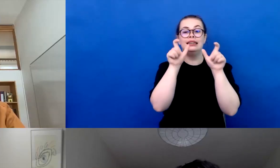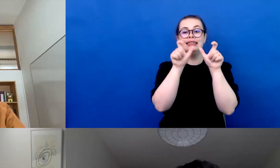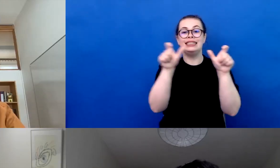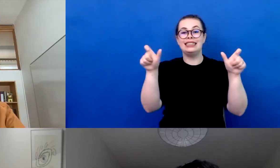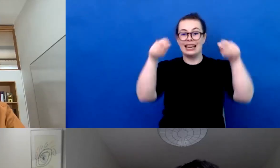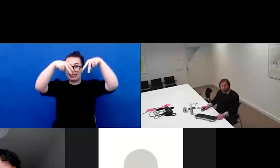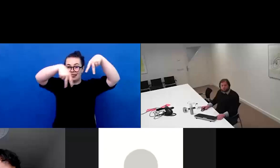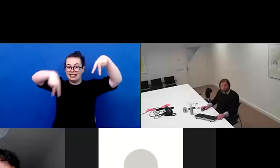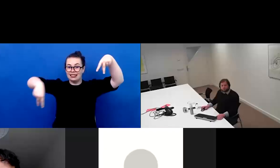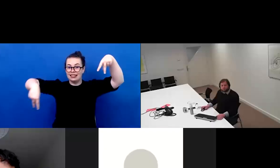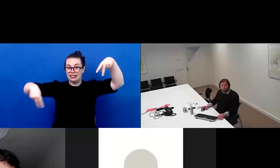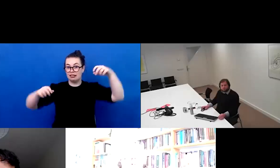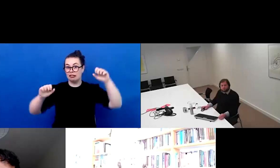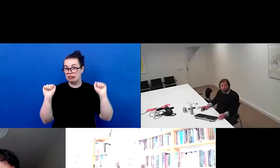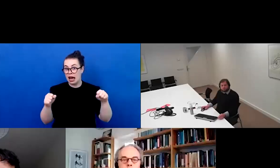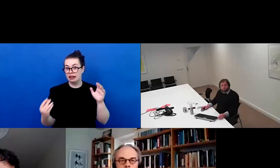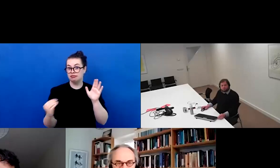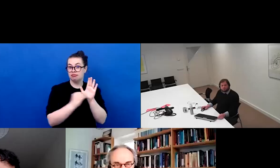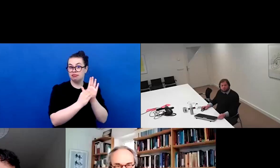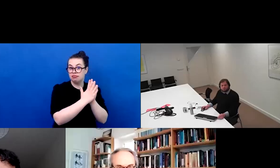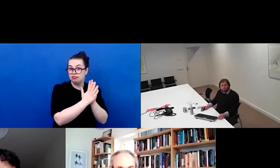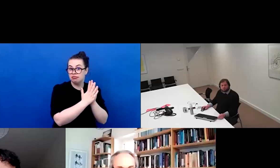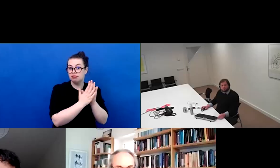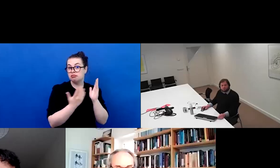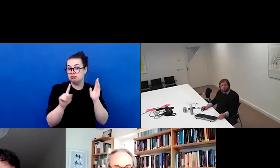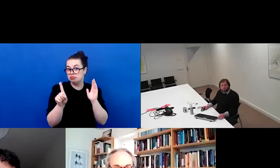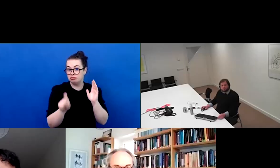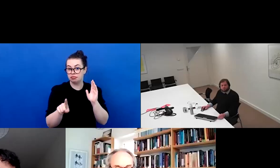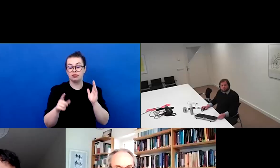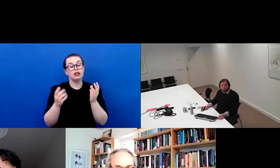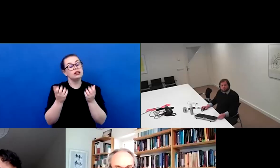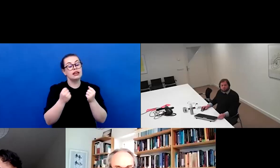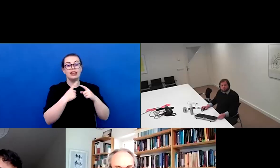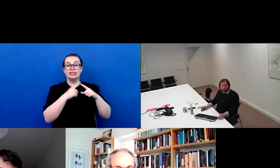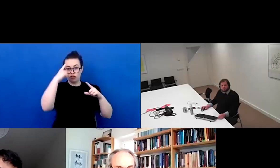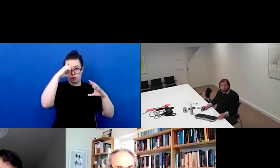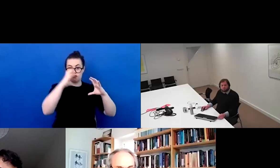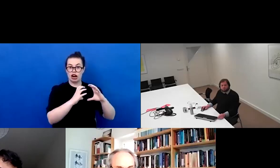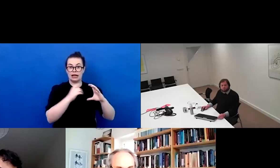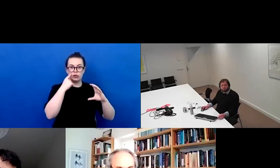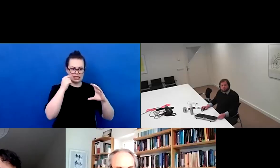There's recent evidence that shows that different parts of the brain are actually sensitive to